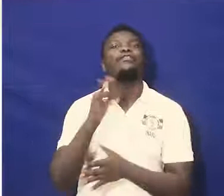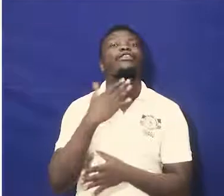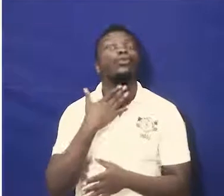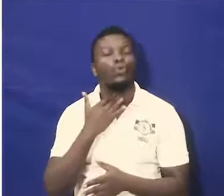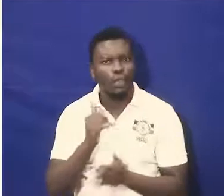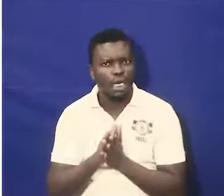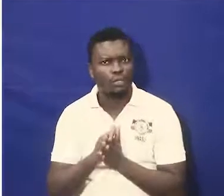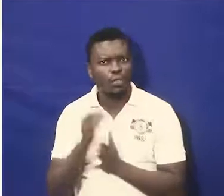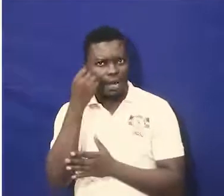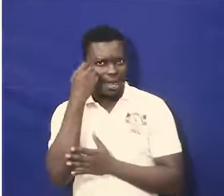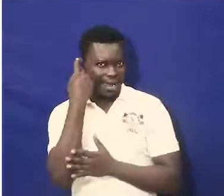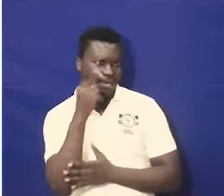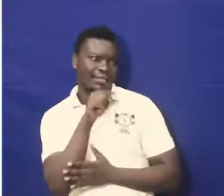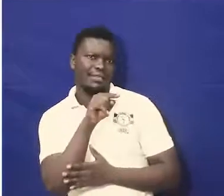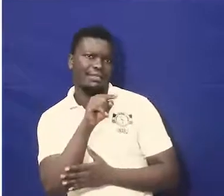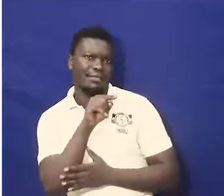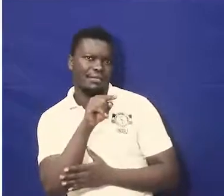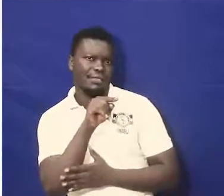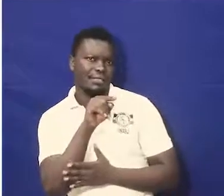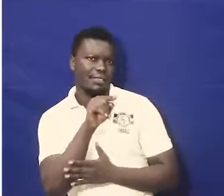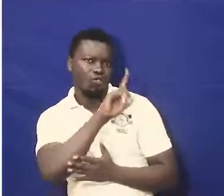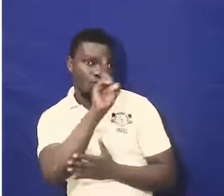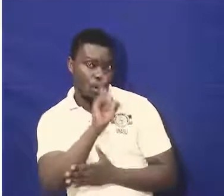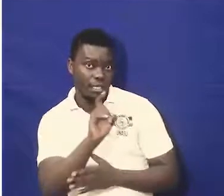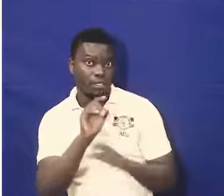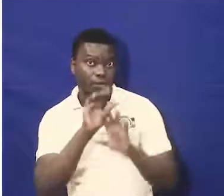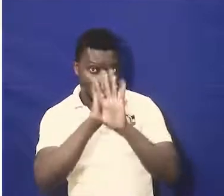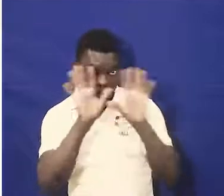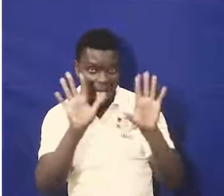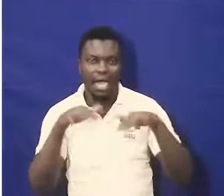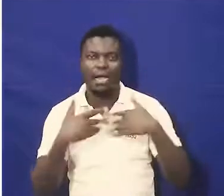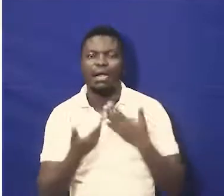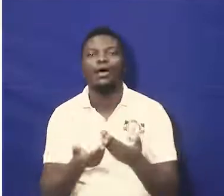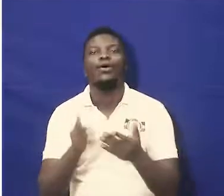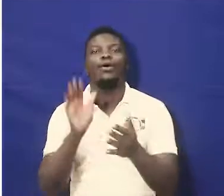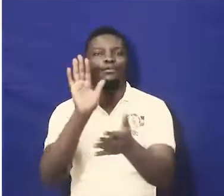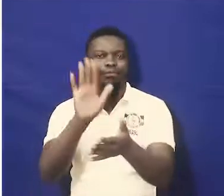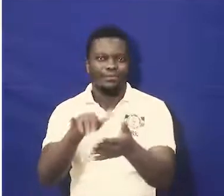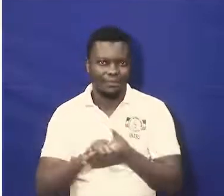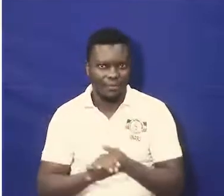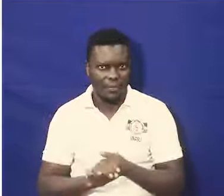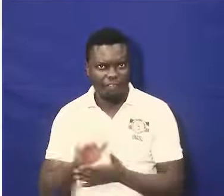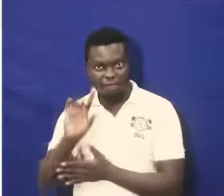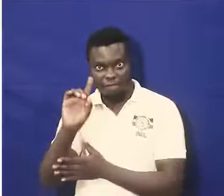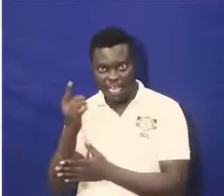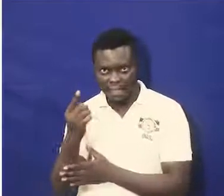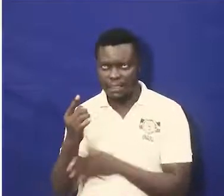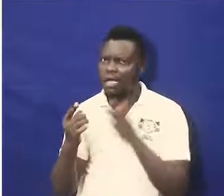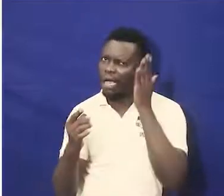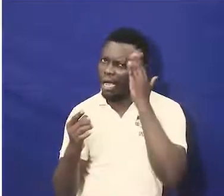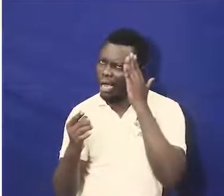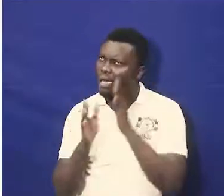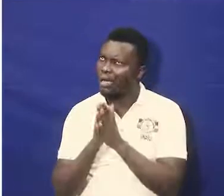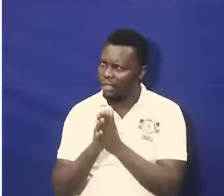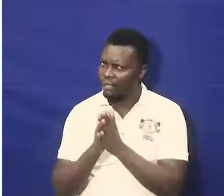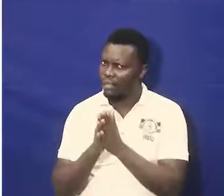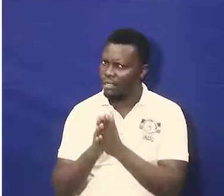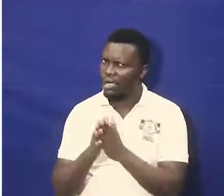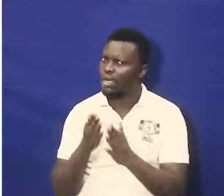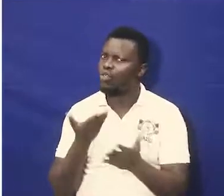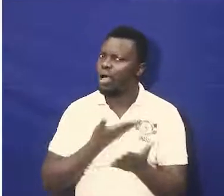to interpret this question properly, I advise that, one, you first identify what you have been